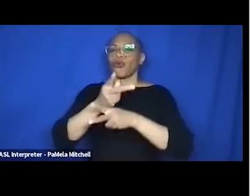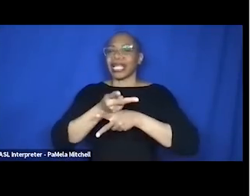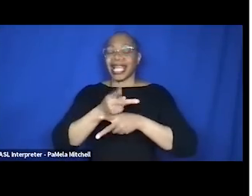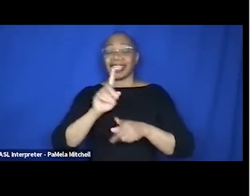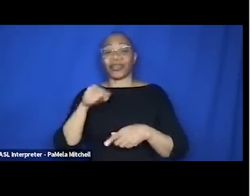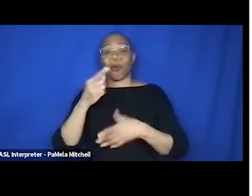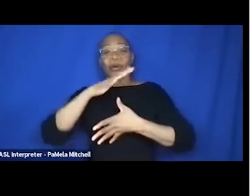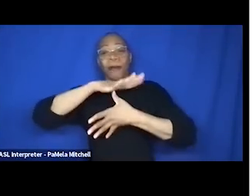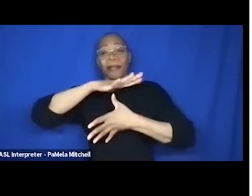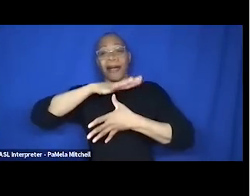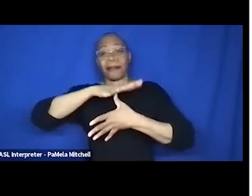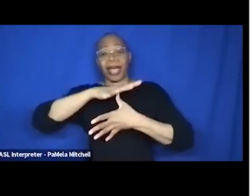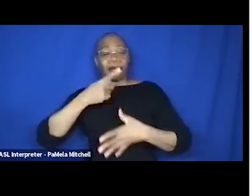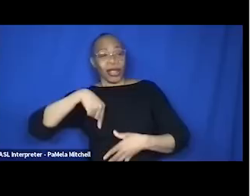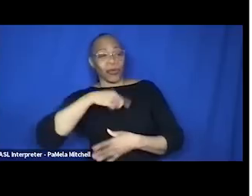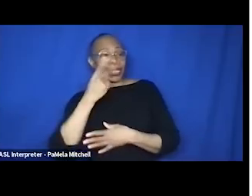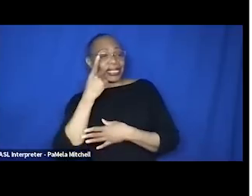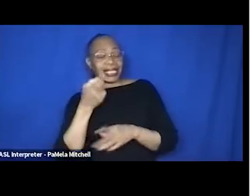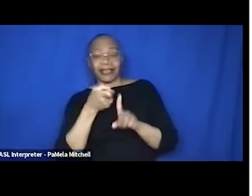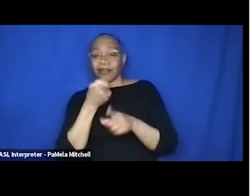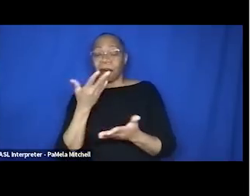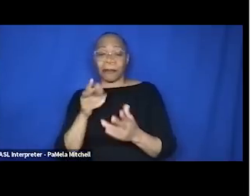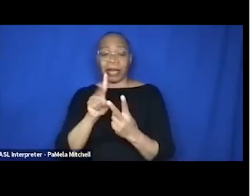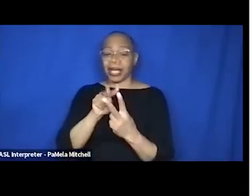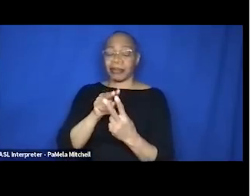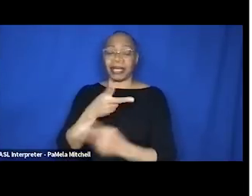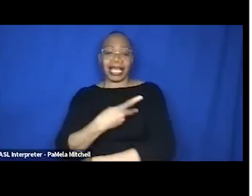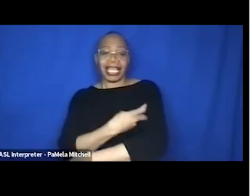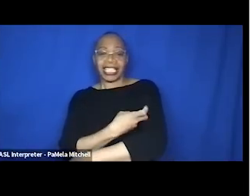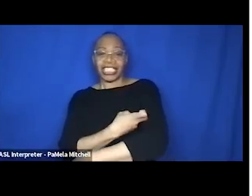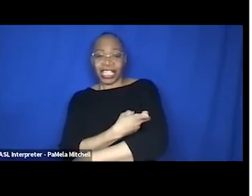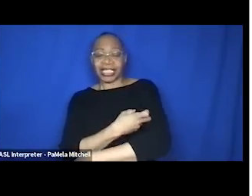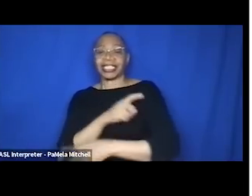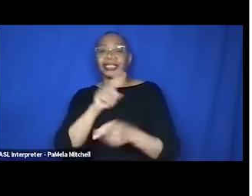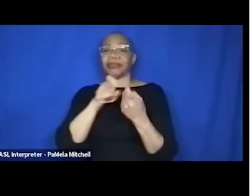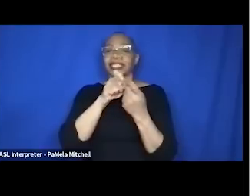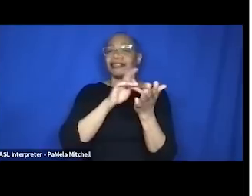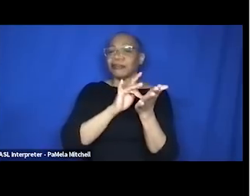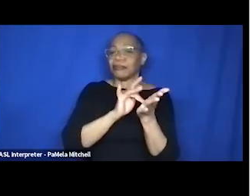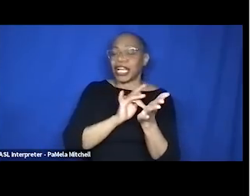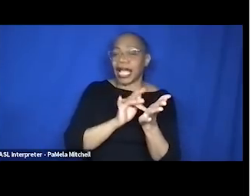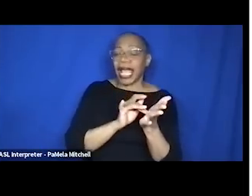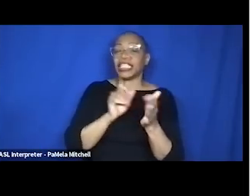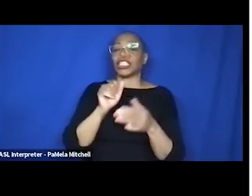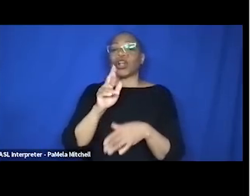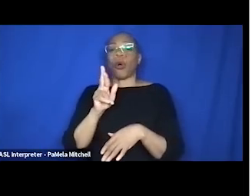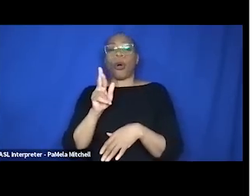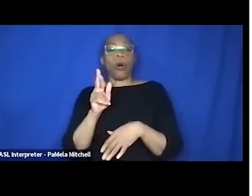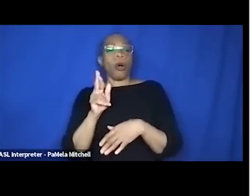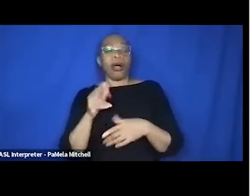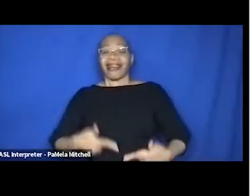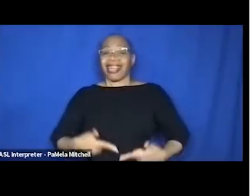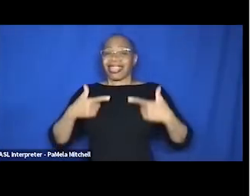lot is a lot of the wounds from either injecting the xylazine or just picking and just living out on the streets,